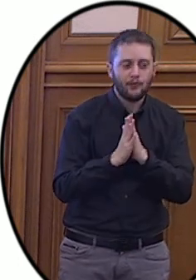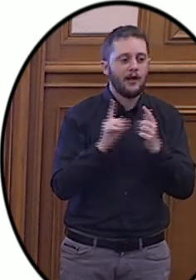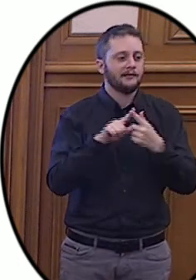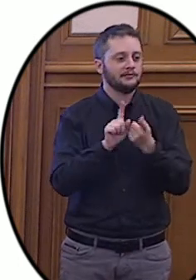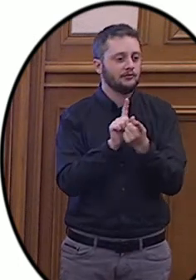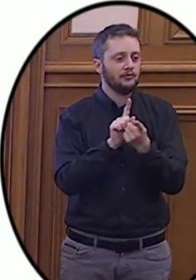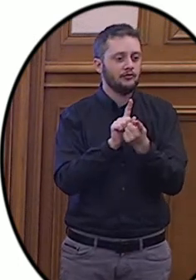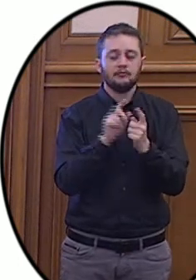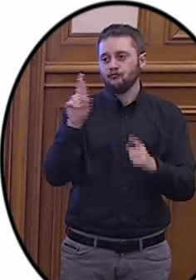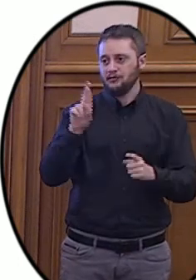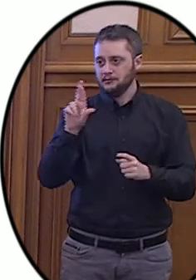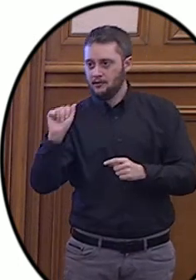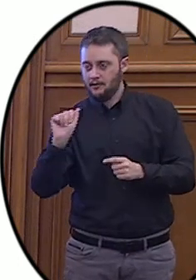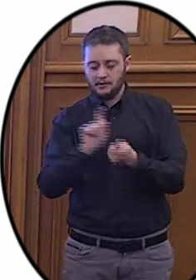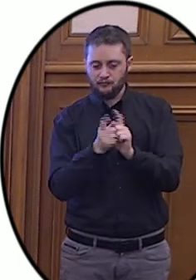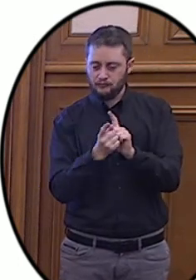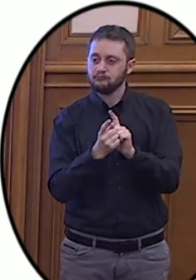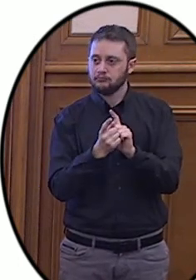housing.